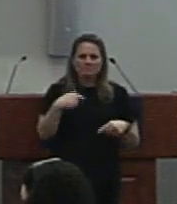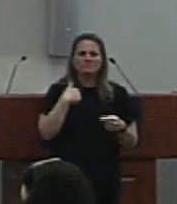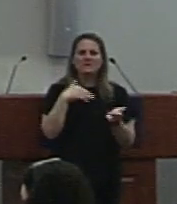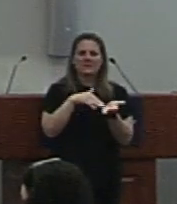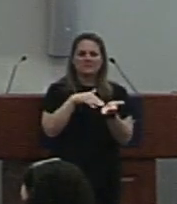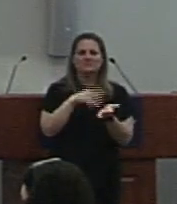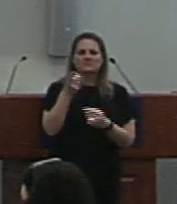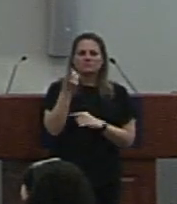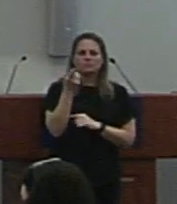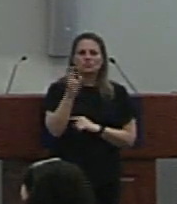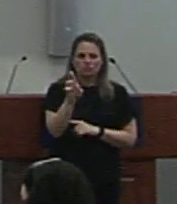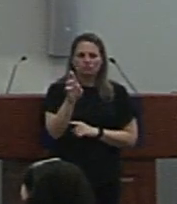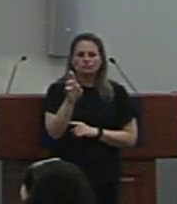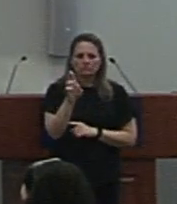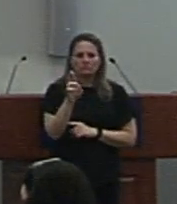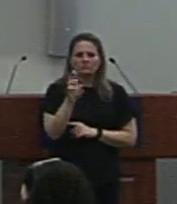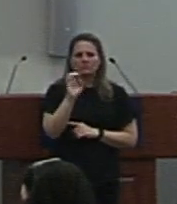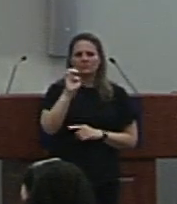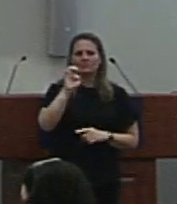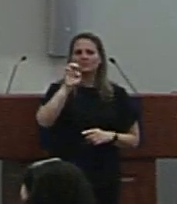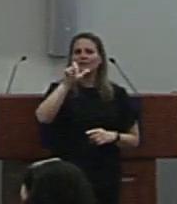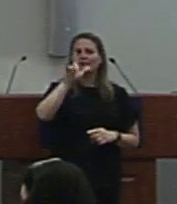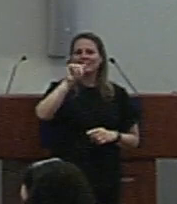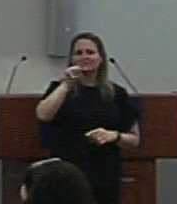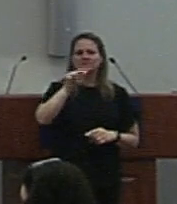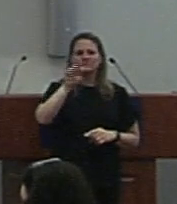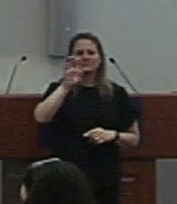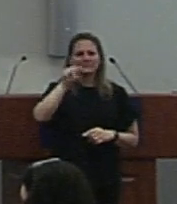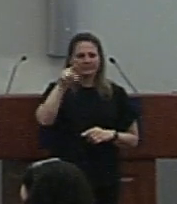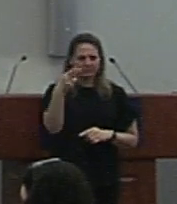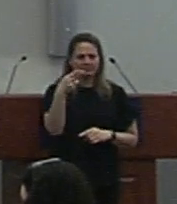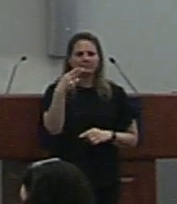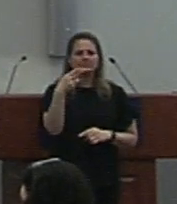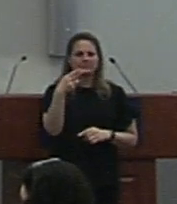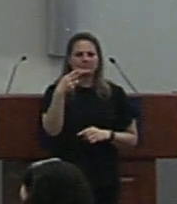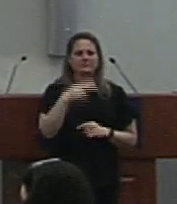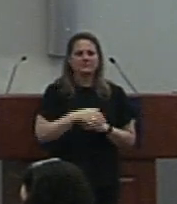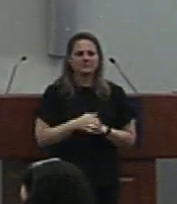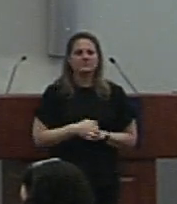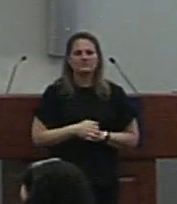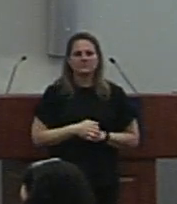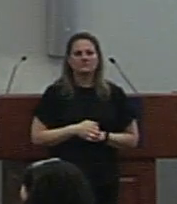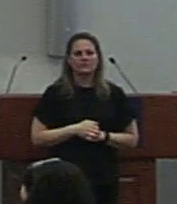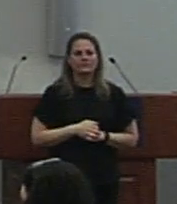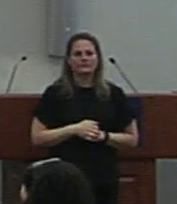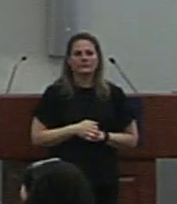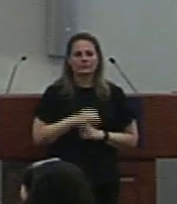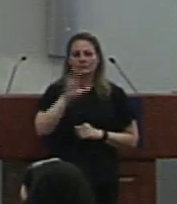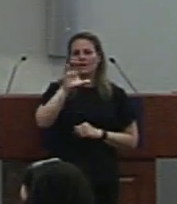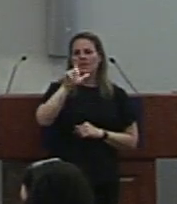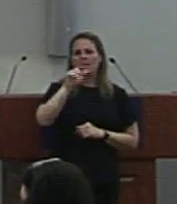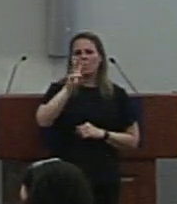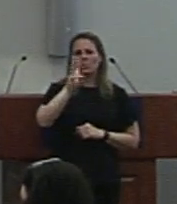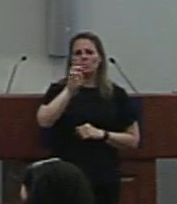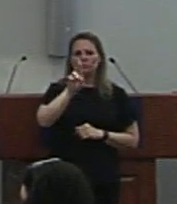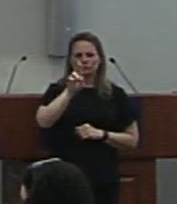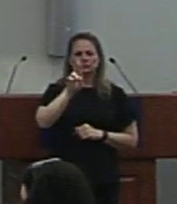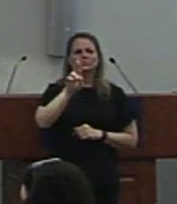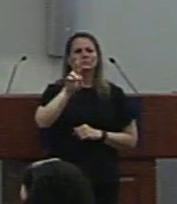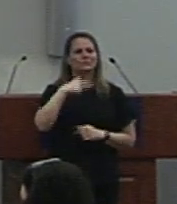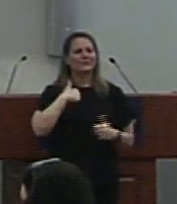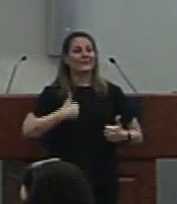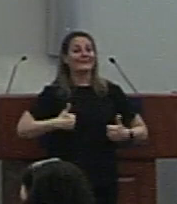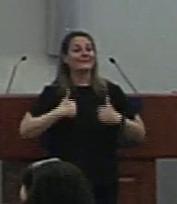served as an advisory board member for several years, and I have greatly